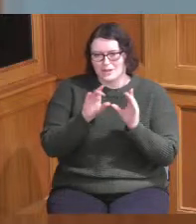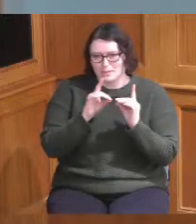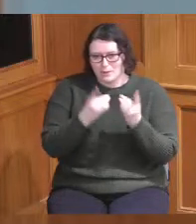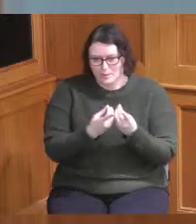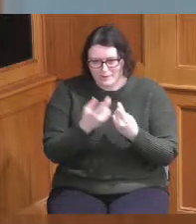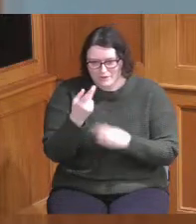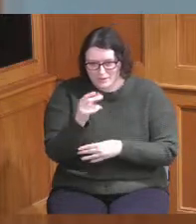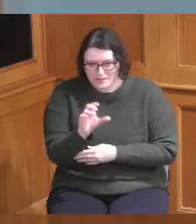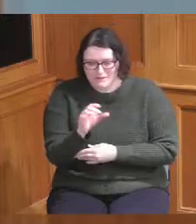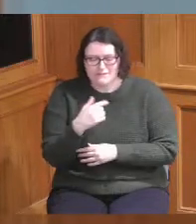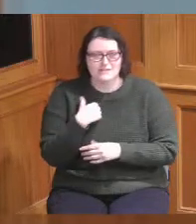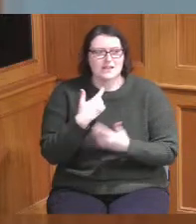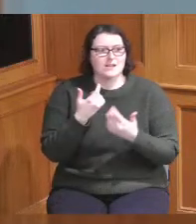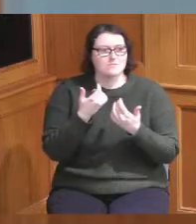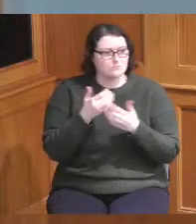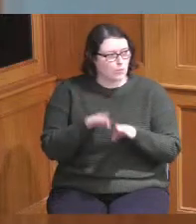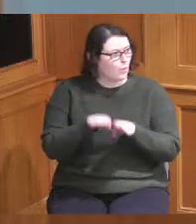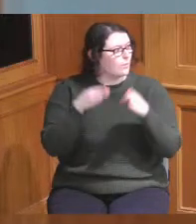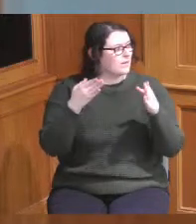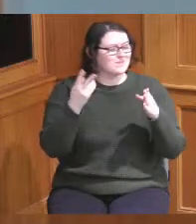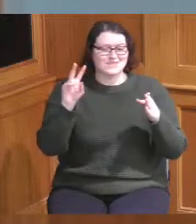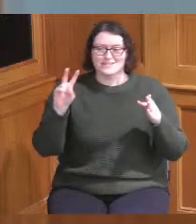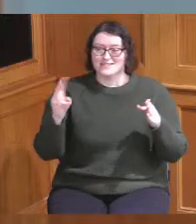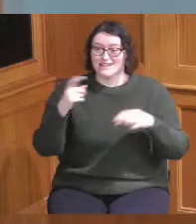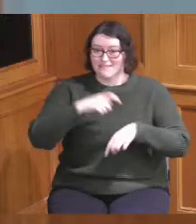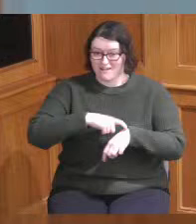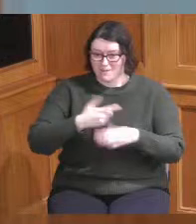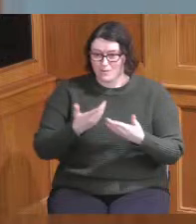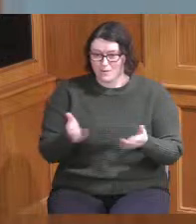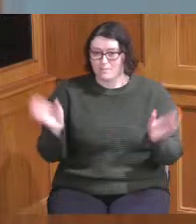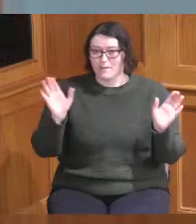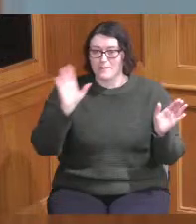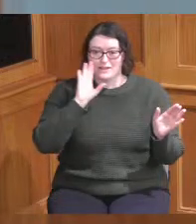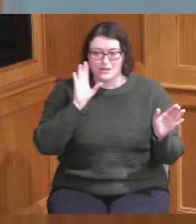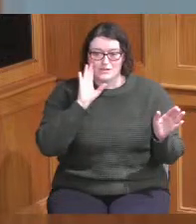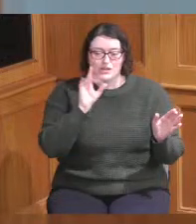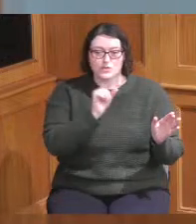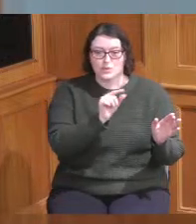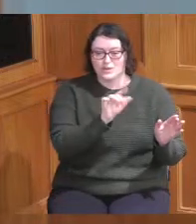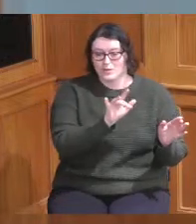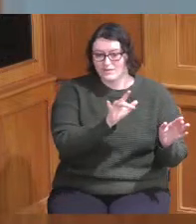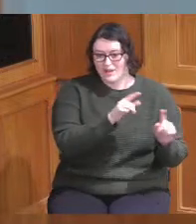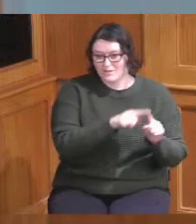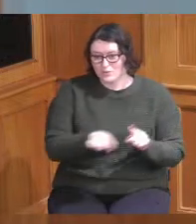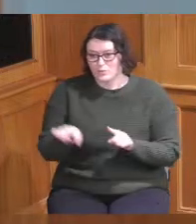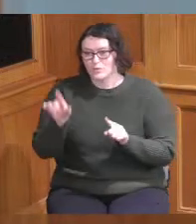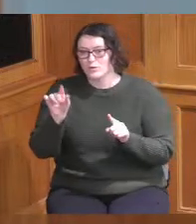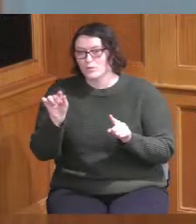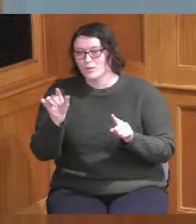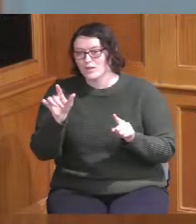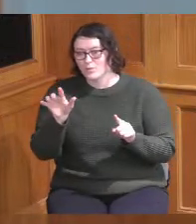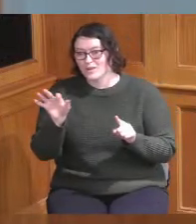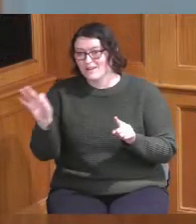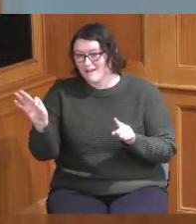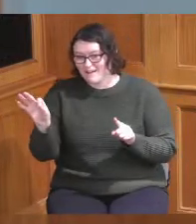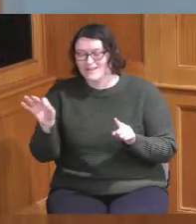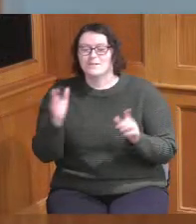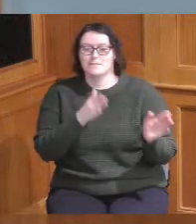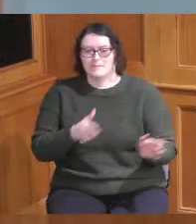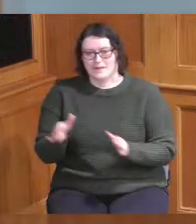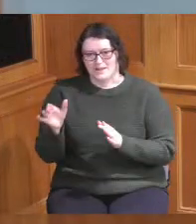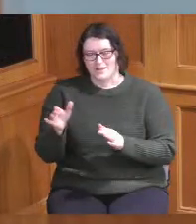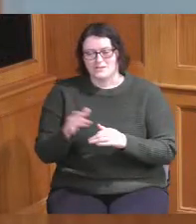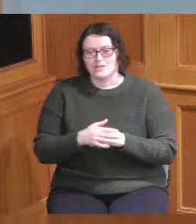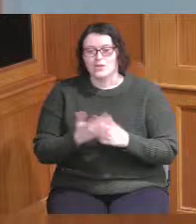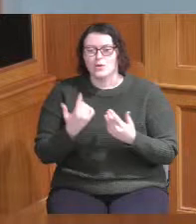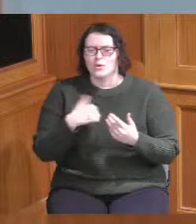to facilitate the second public hearing for our 2025 to 2029 Consolidated Plan. This hearing is an essential part of our efforts